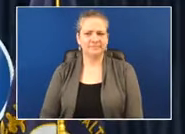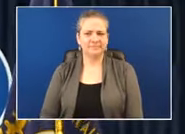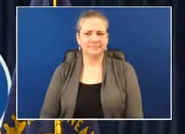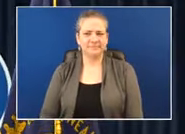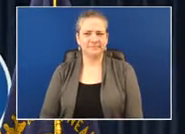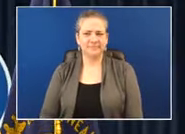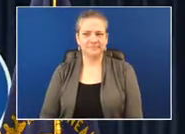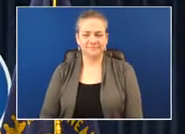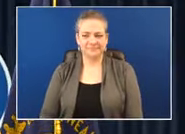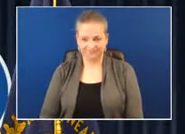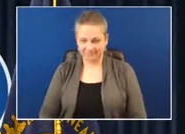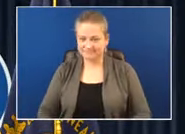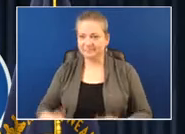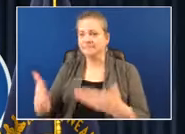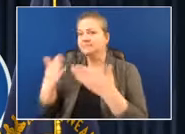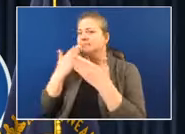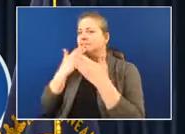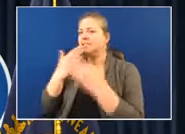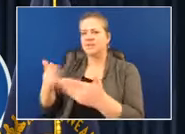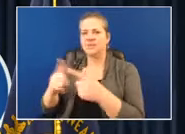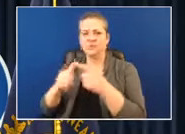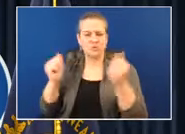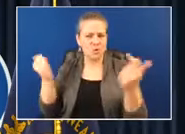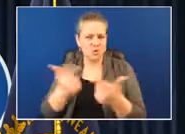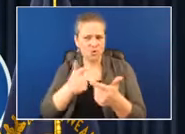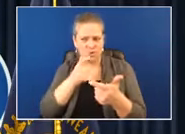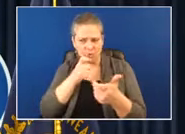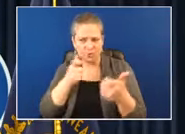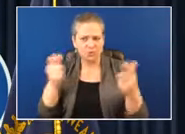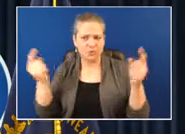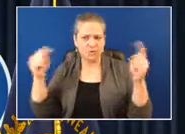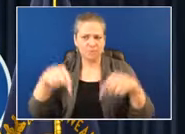Well, thank you to everybody who participated in that,